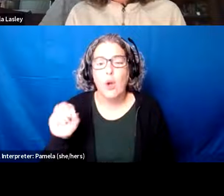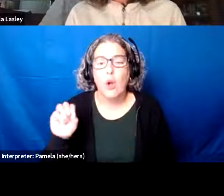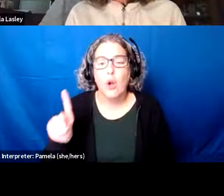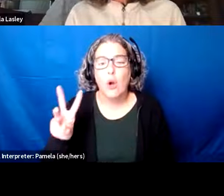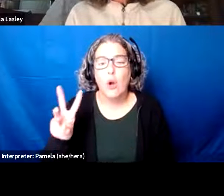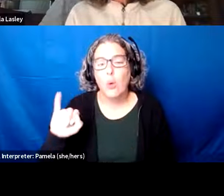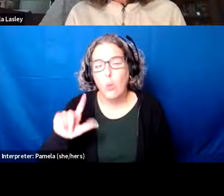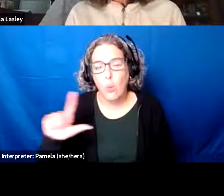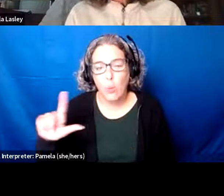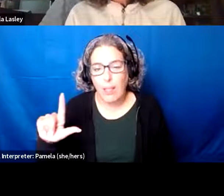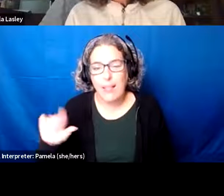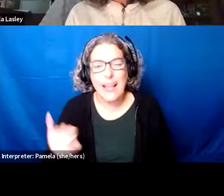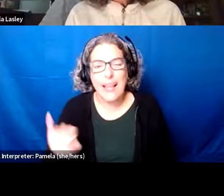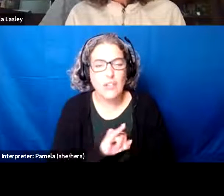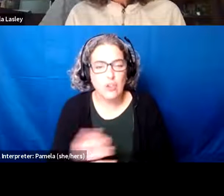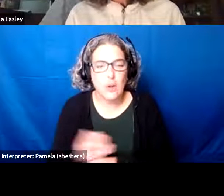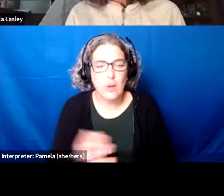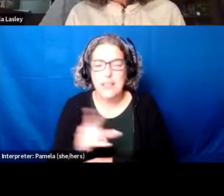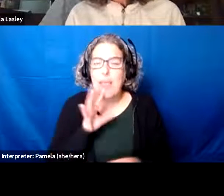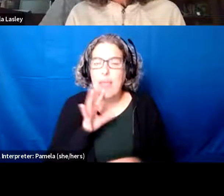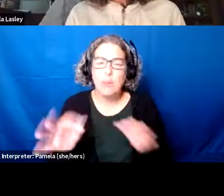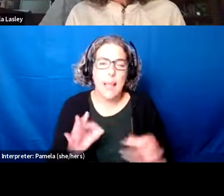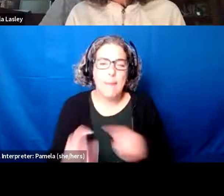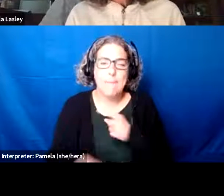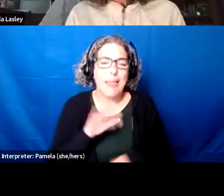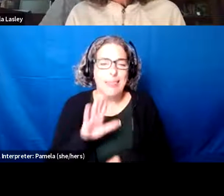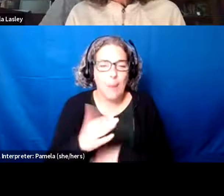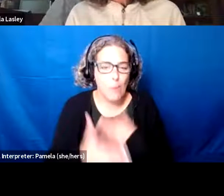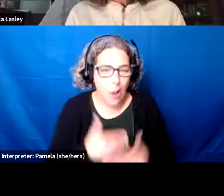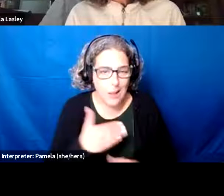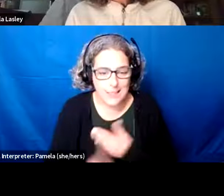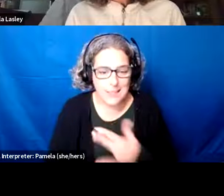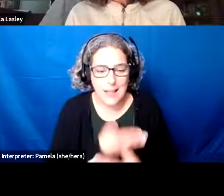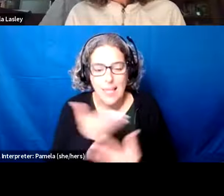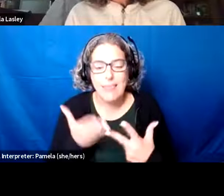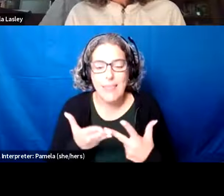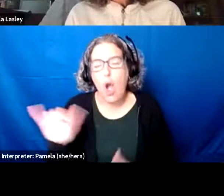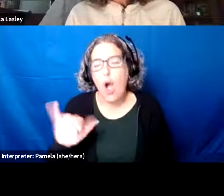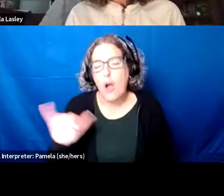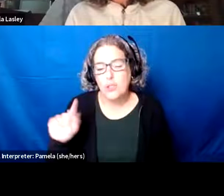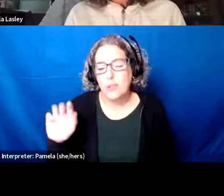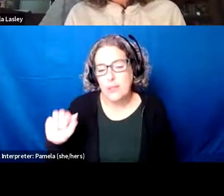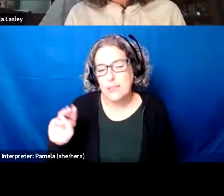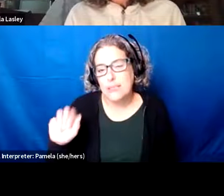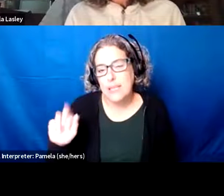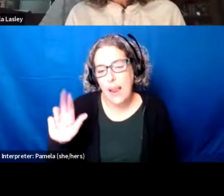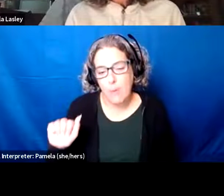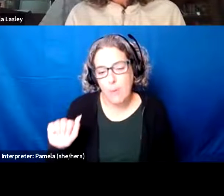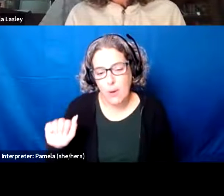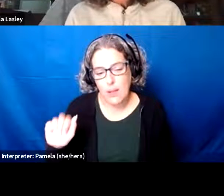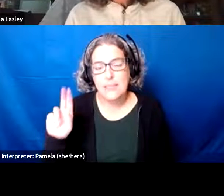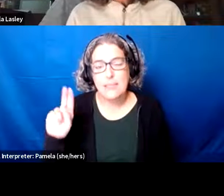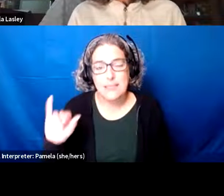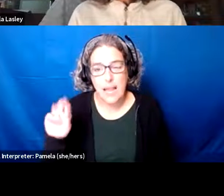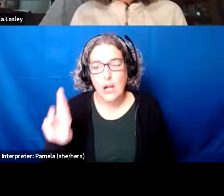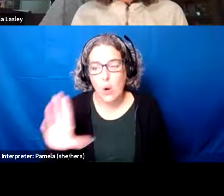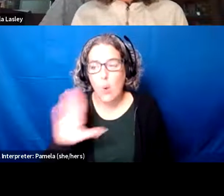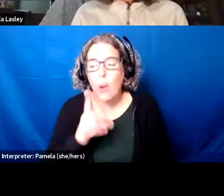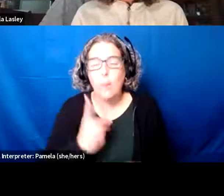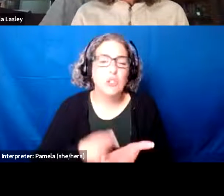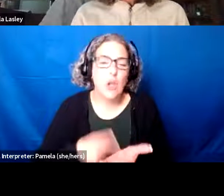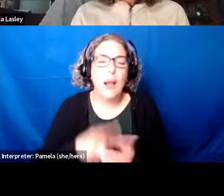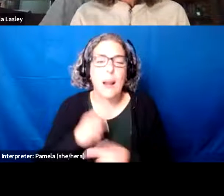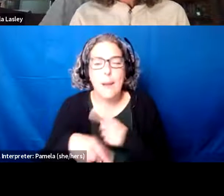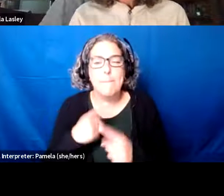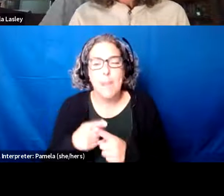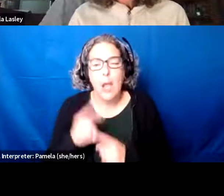placement process for support employment. And then also Tamara Snyder from Goodwill Industries, who will speak about the ongoing supports for support employment